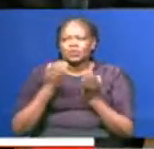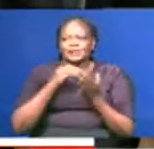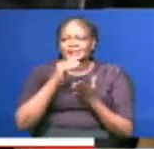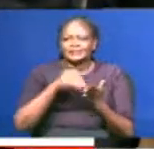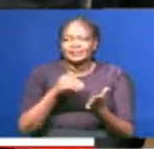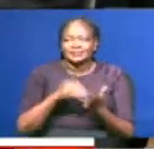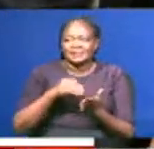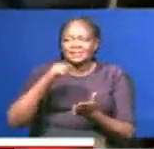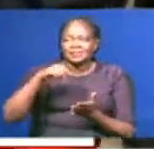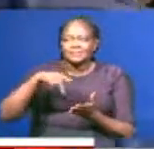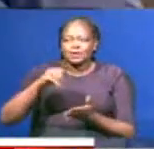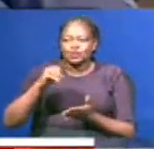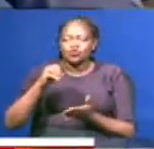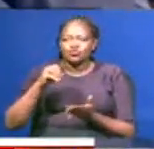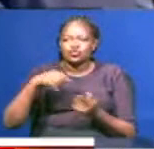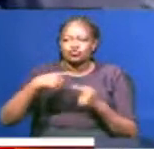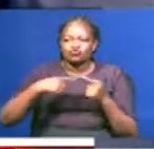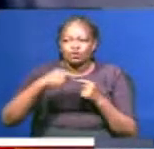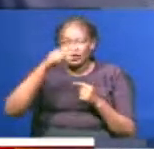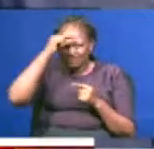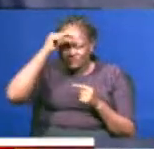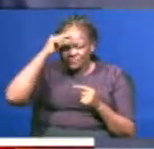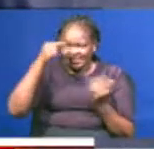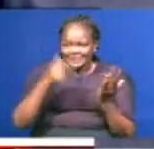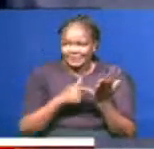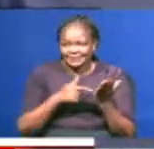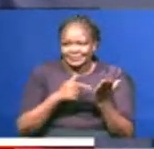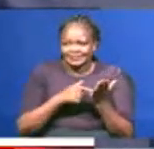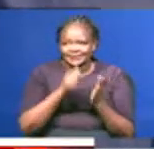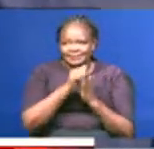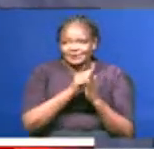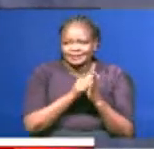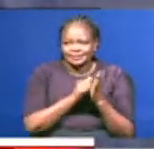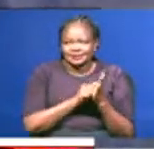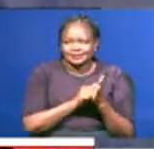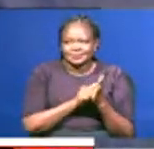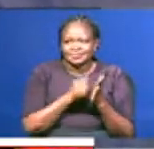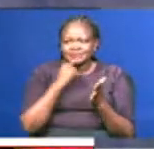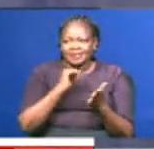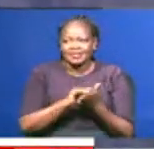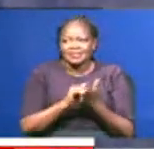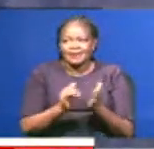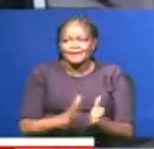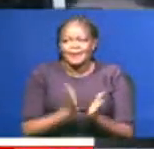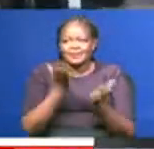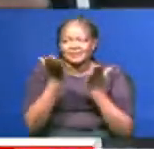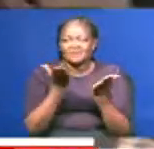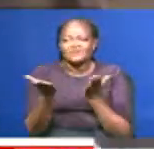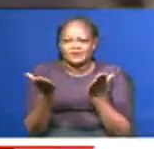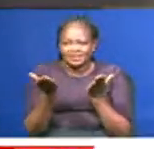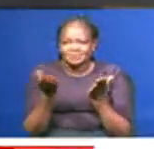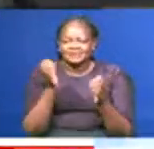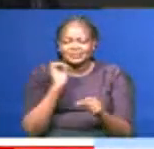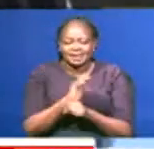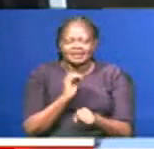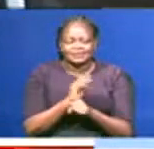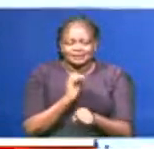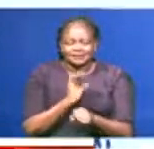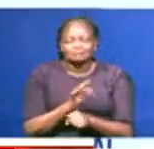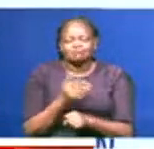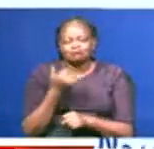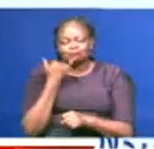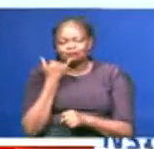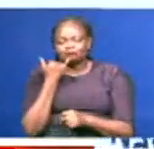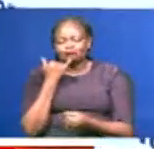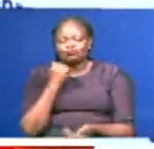GPO on the ongoing government digitization agenda, noted that the Public Service Counseling Helpline is aimed at